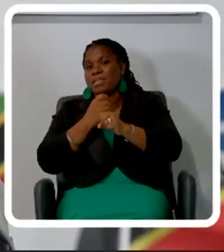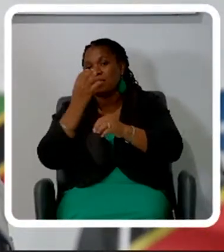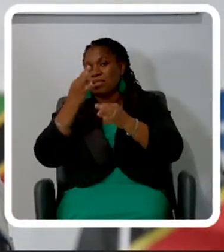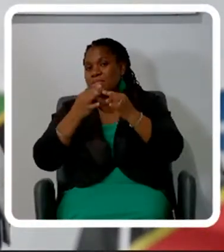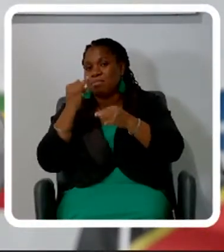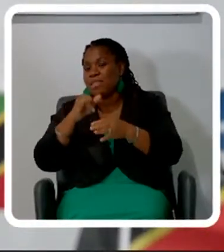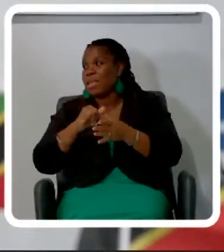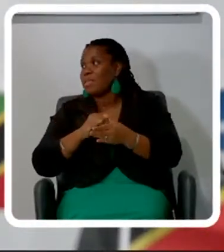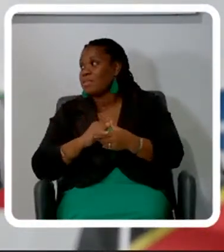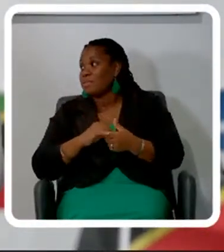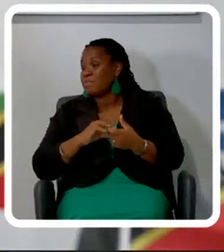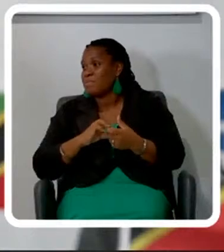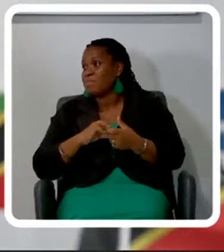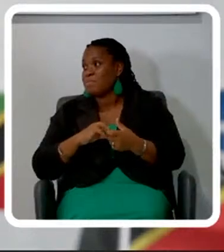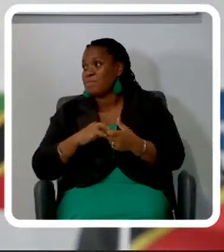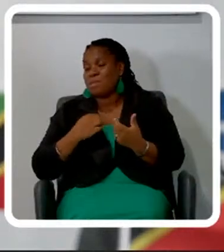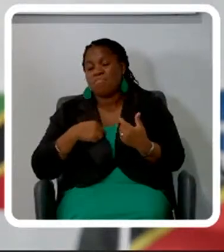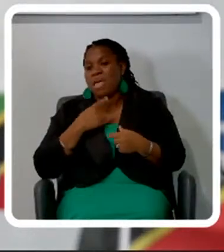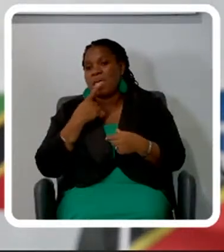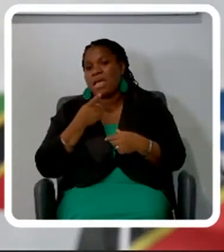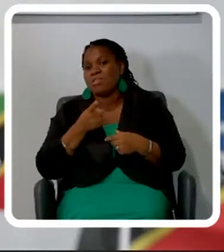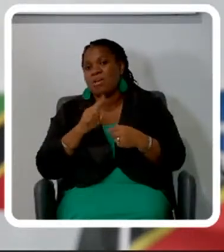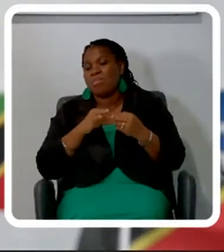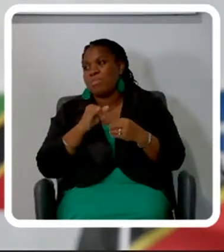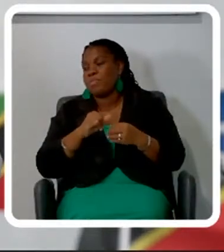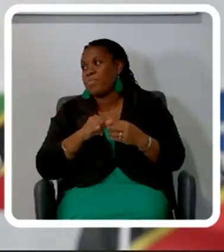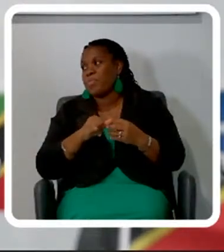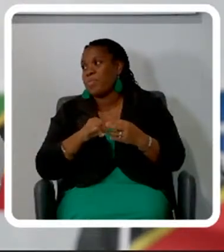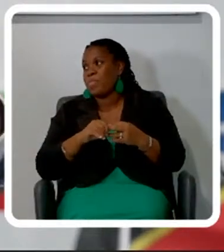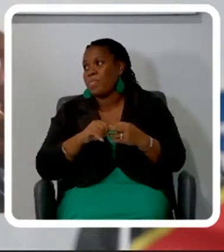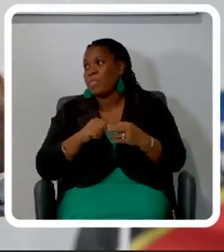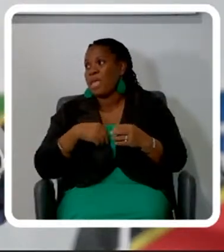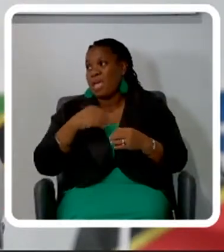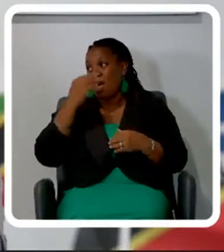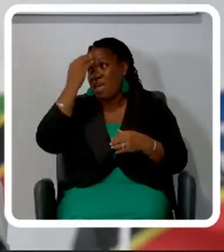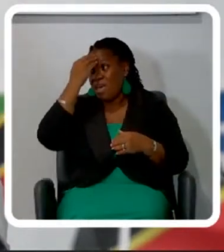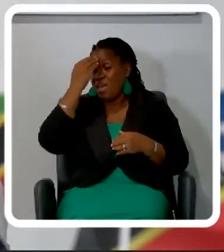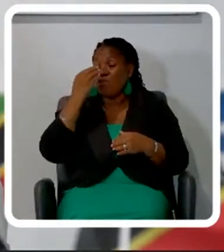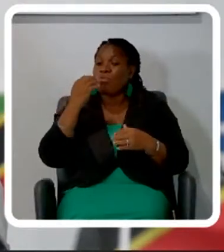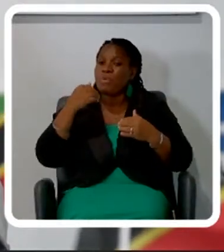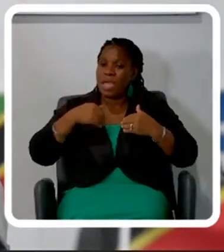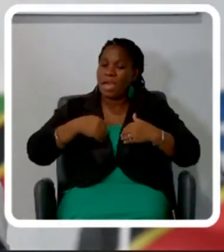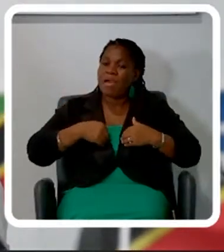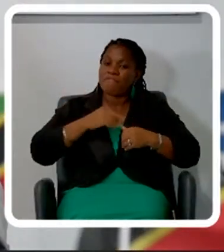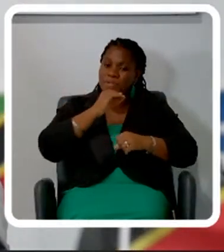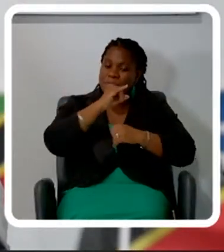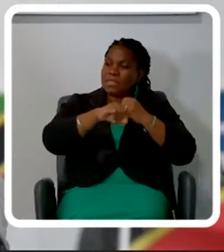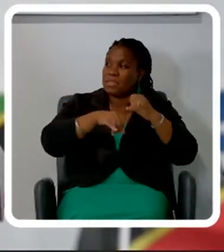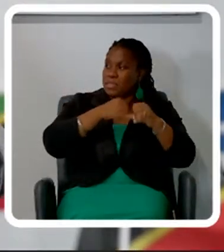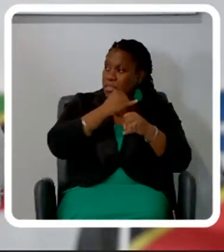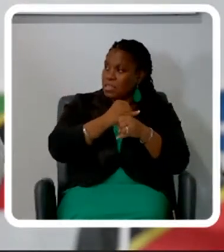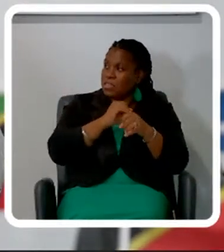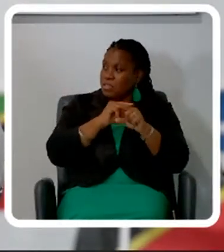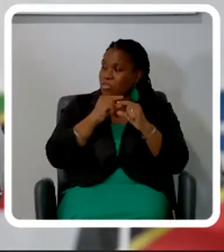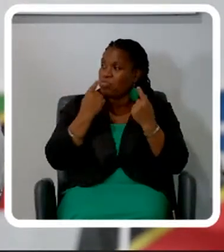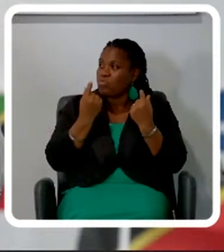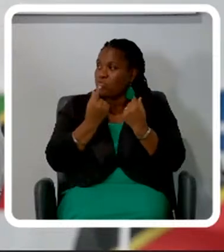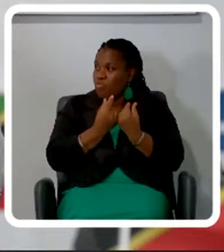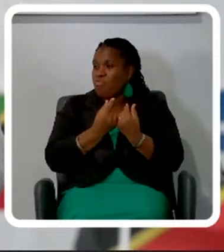So, in a sense, I cannot speak to that. I know we are bringing international partners together, and I